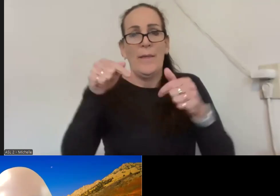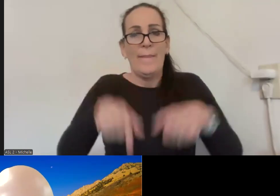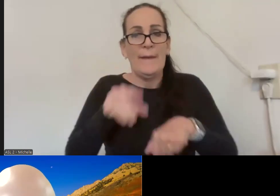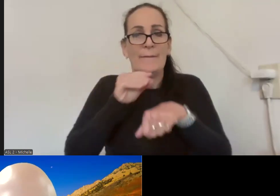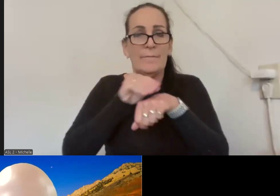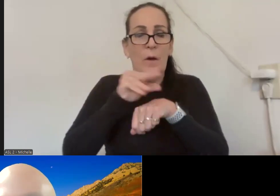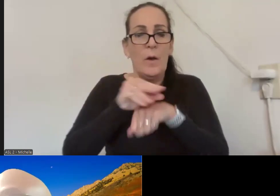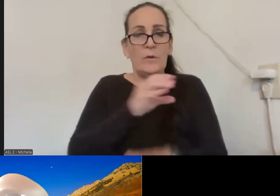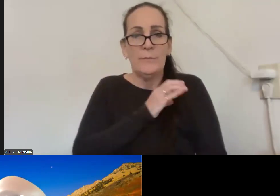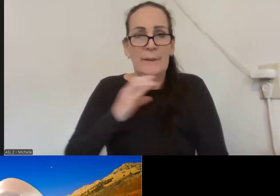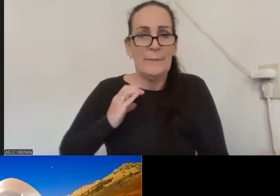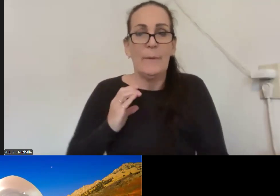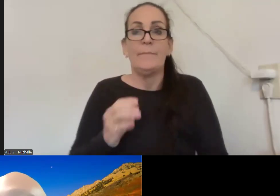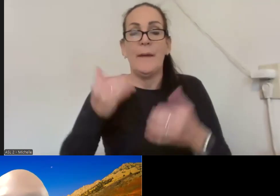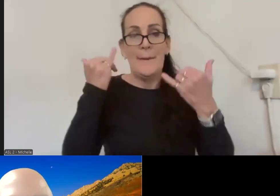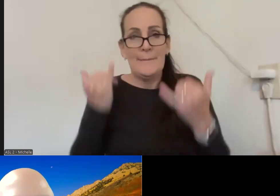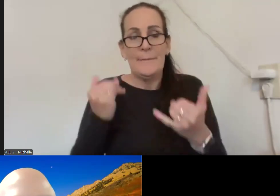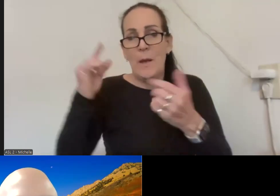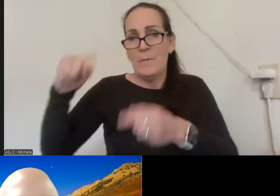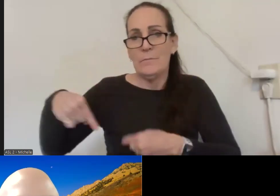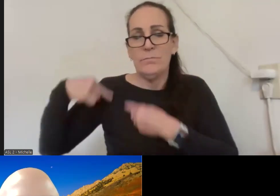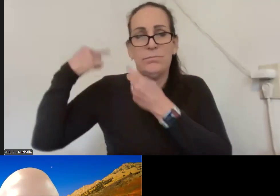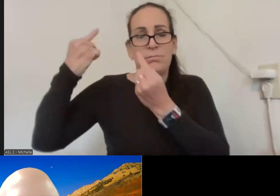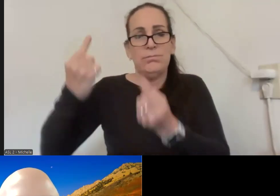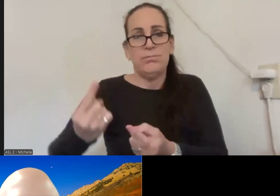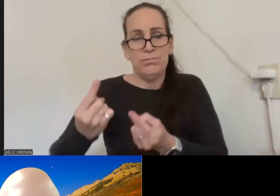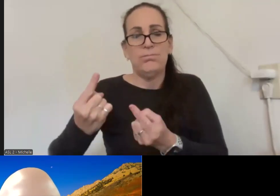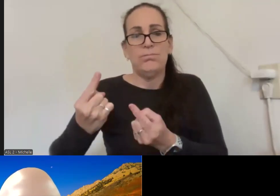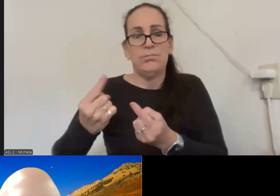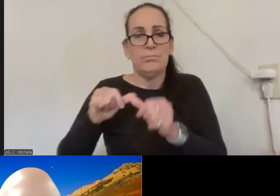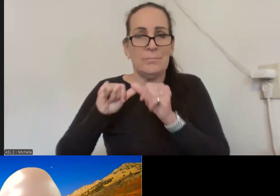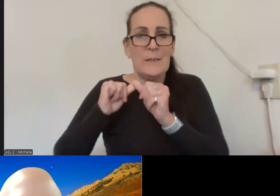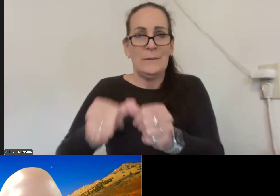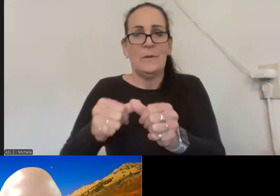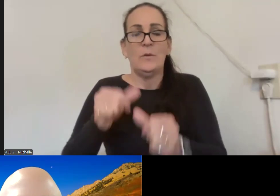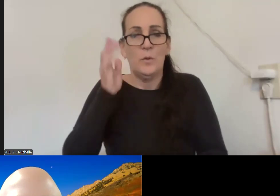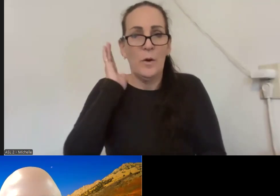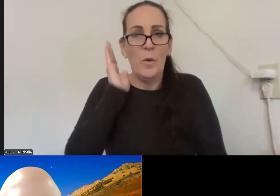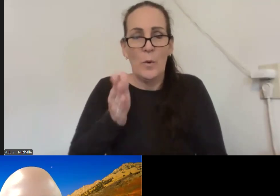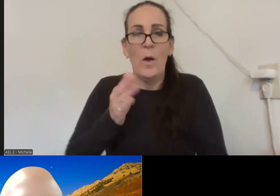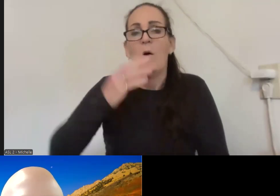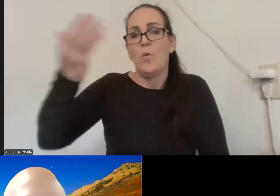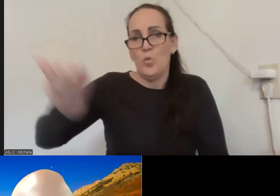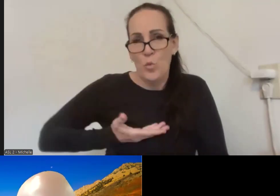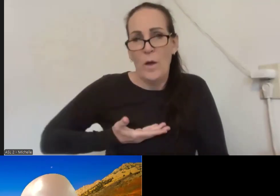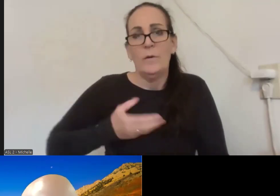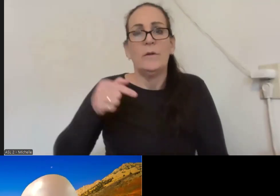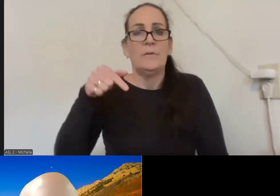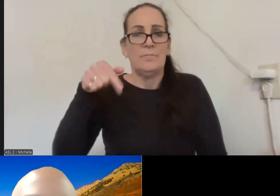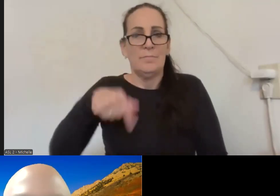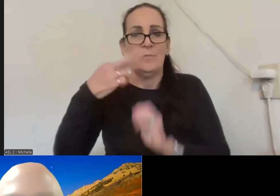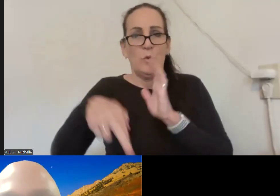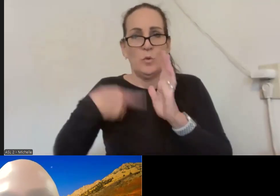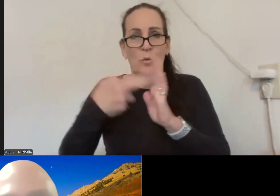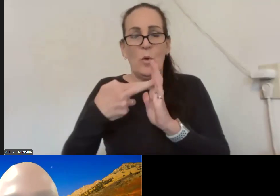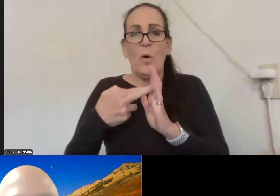now permanently, and I couldn't be happier to welcome Brian into this role. I think